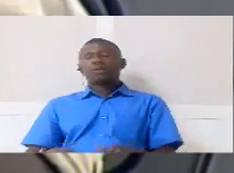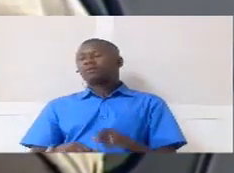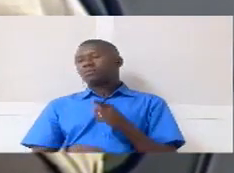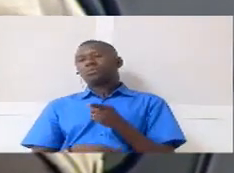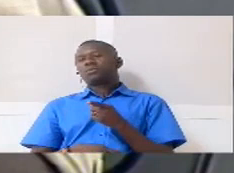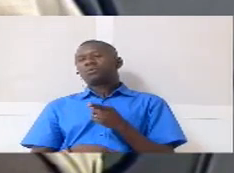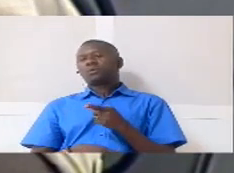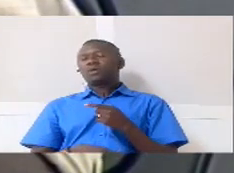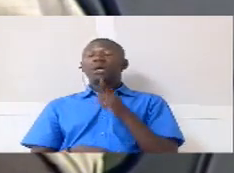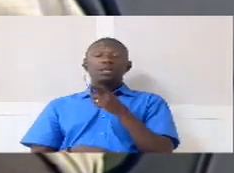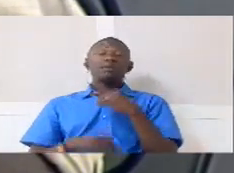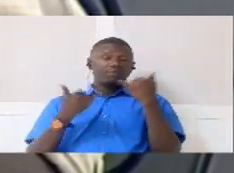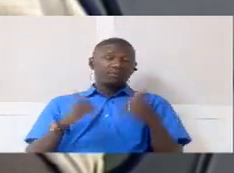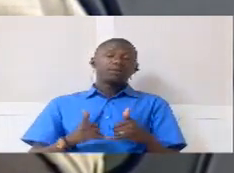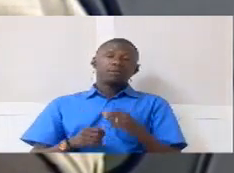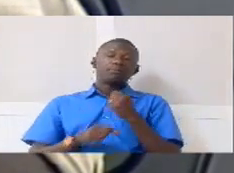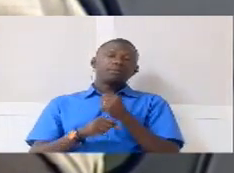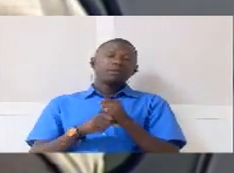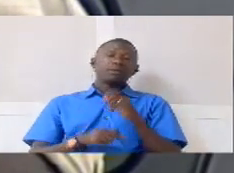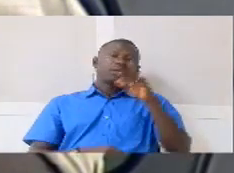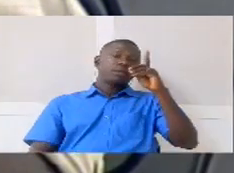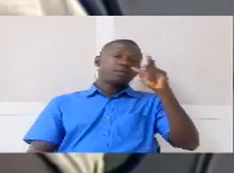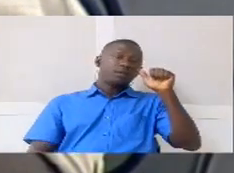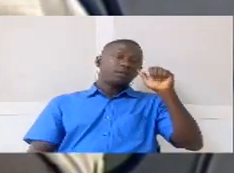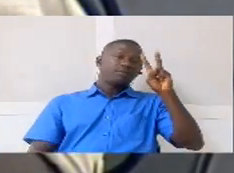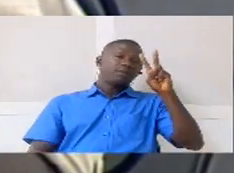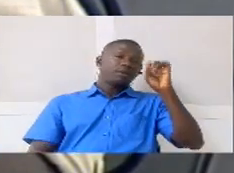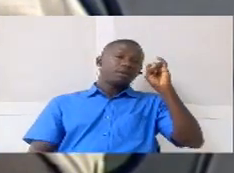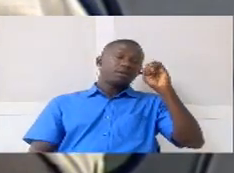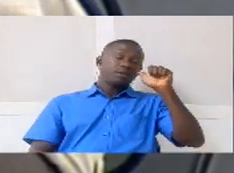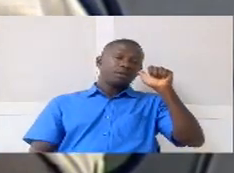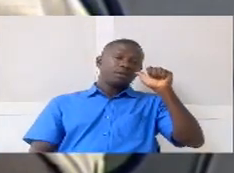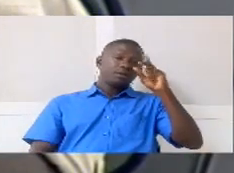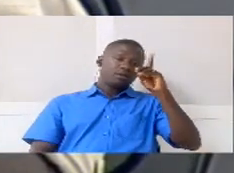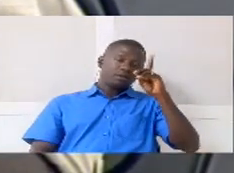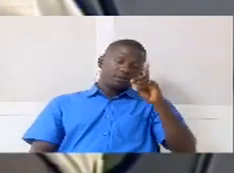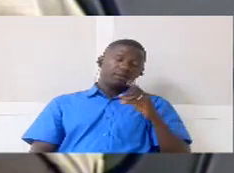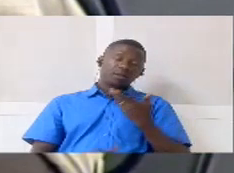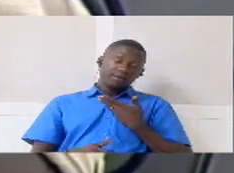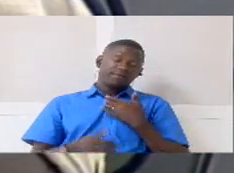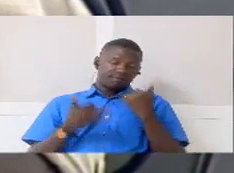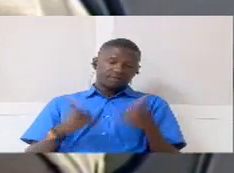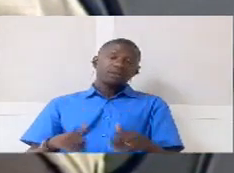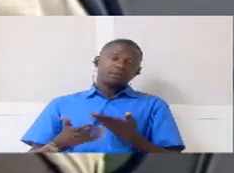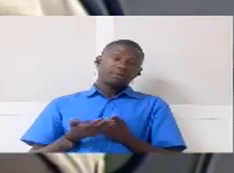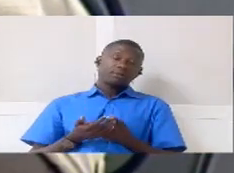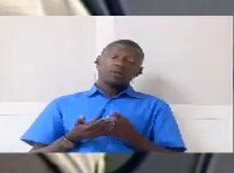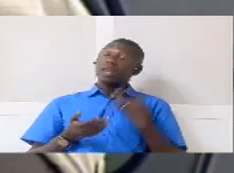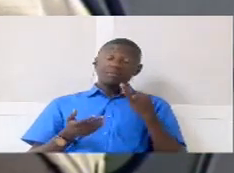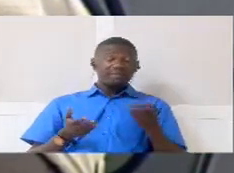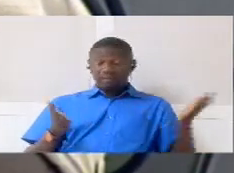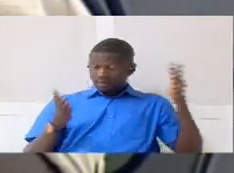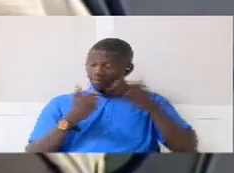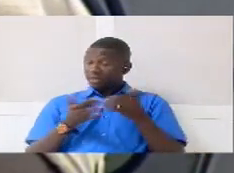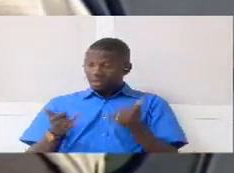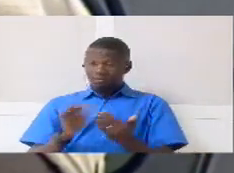failure David Soto. And that failure is what was the what David got. And even if he